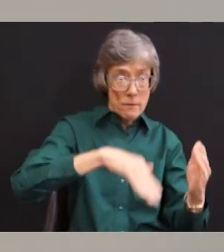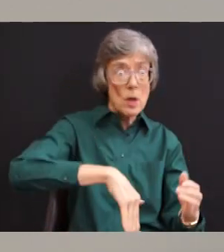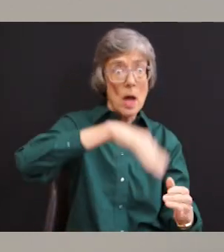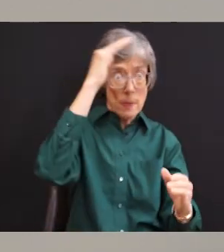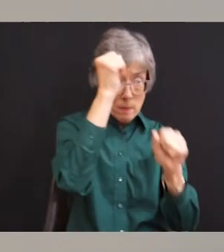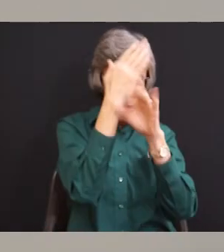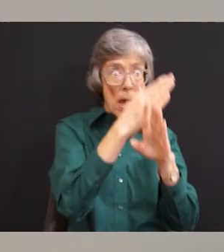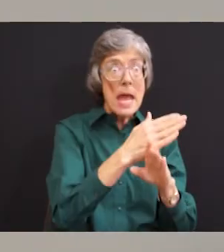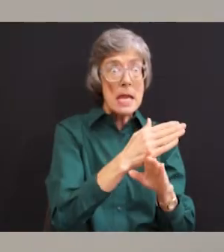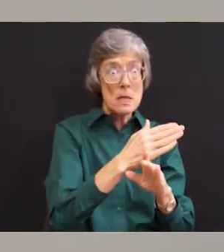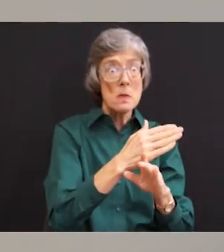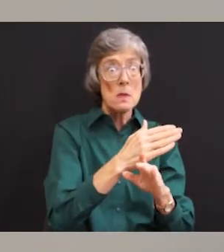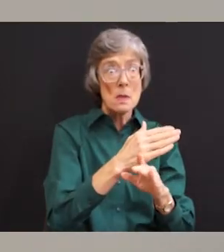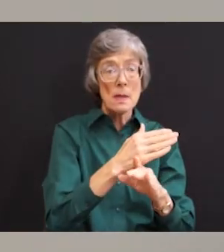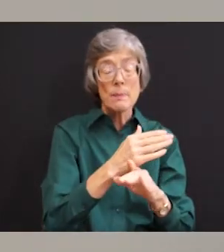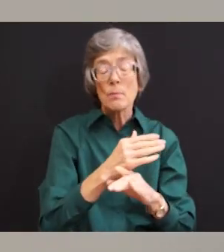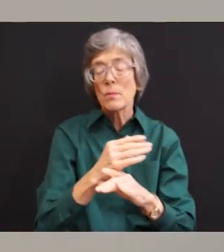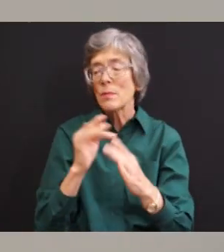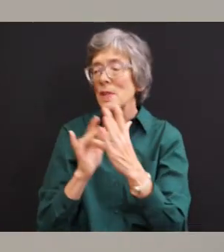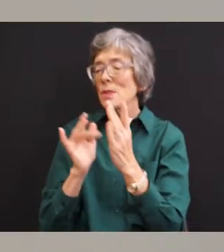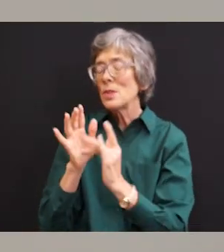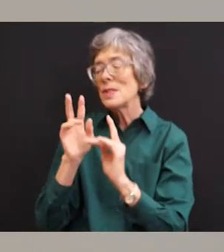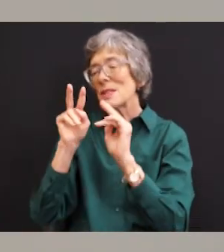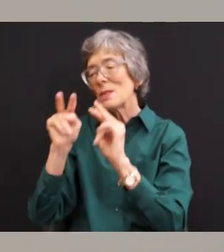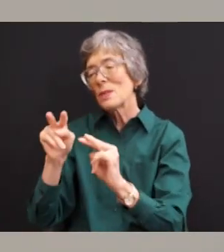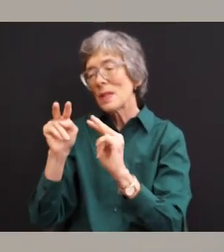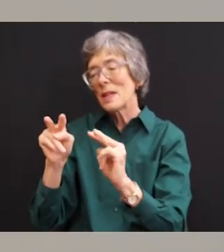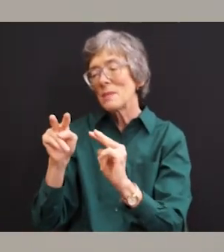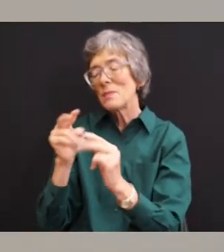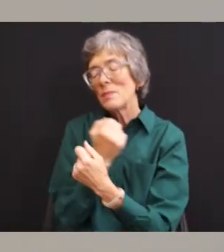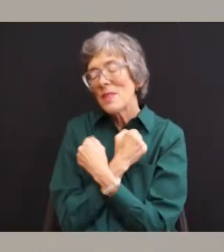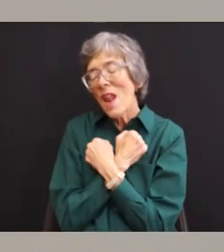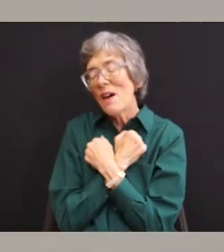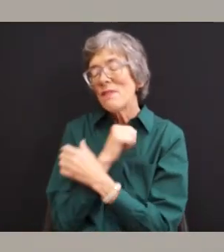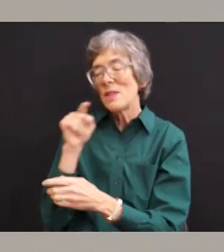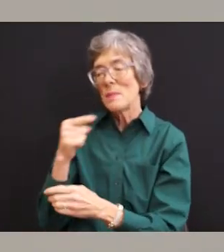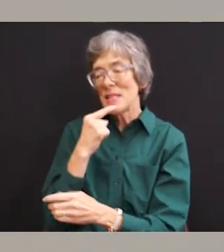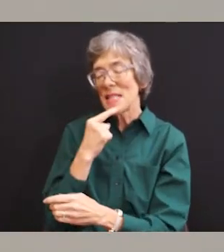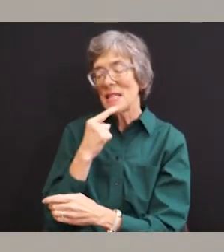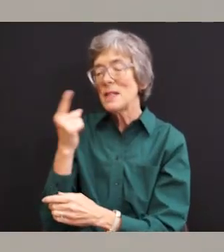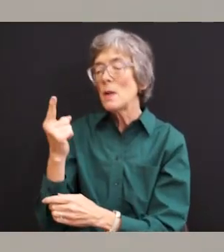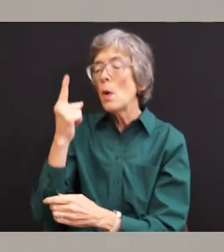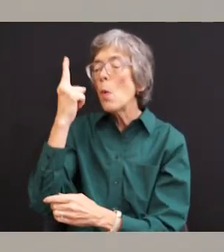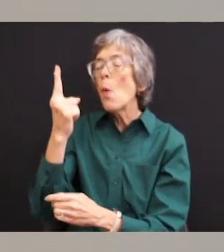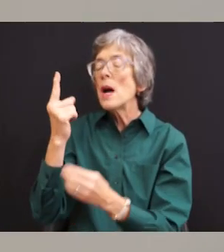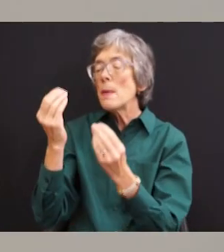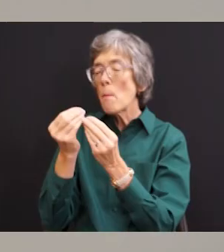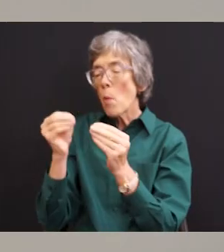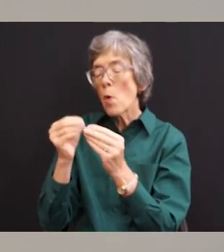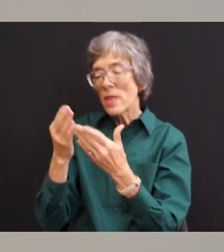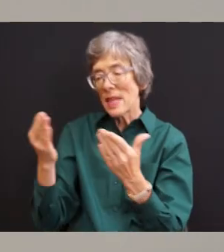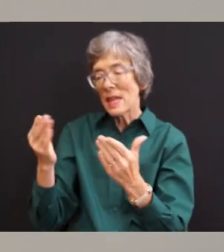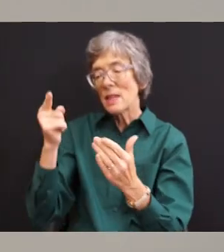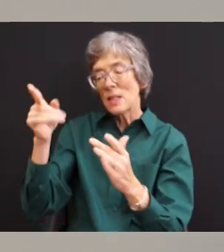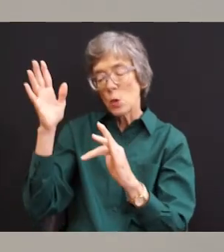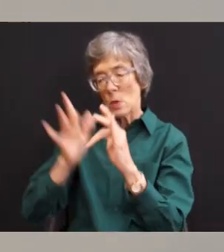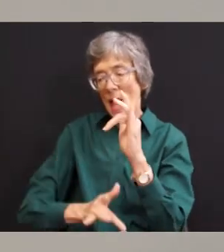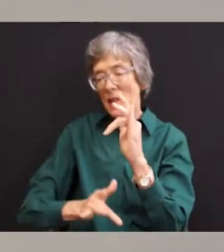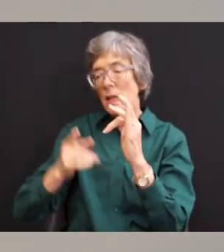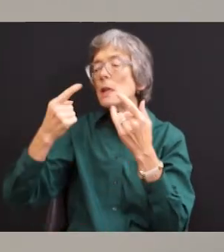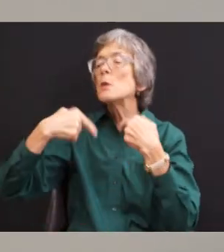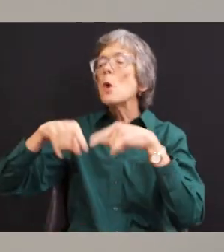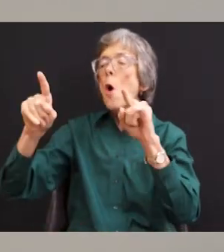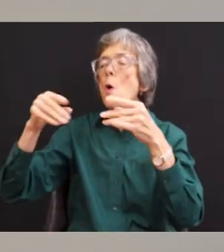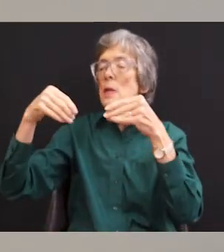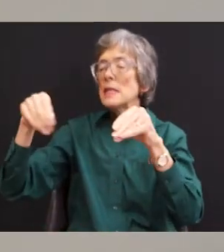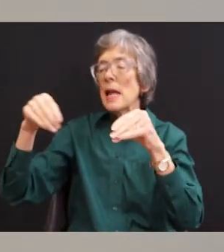youth." Jesus, looking at him, loved him and said to him, "You are lacking in one thing. Go, sell